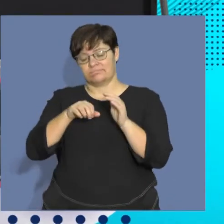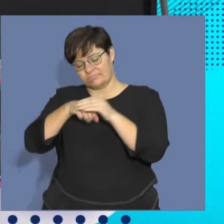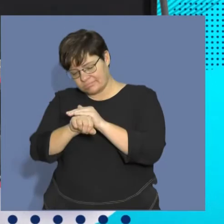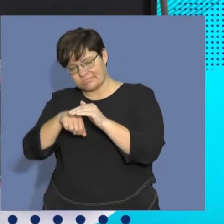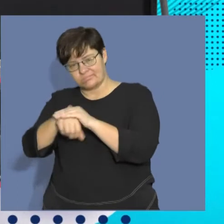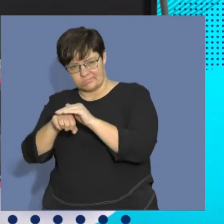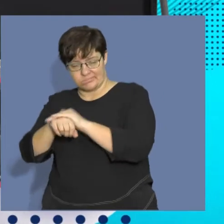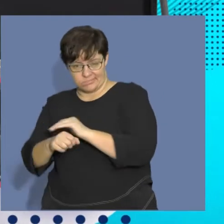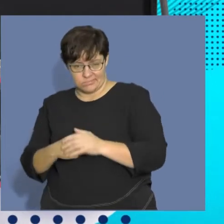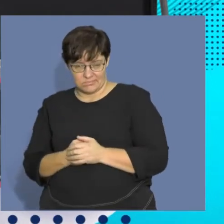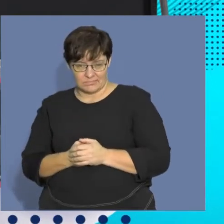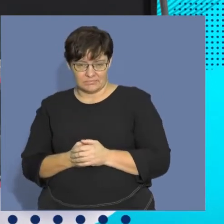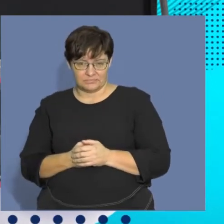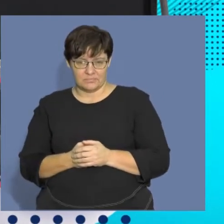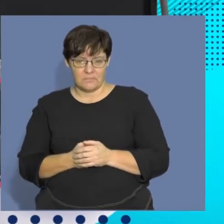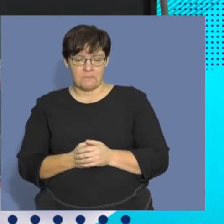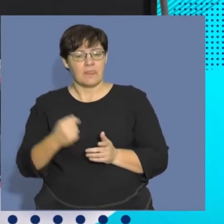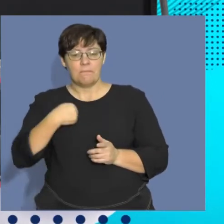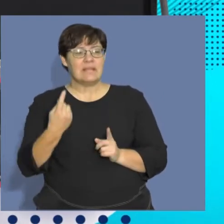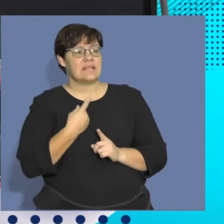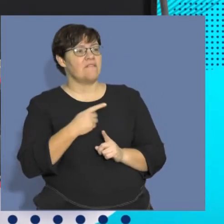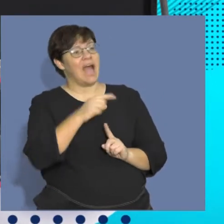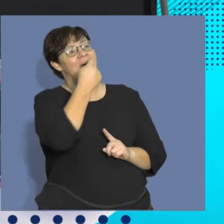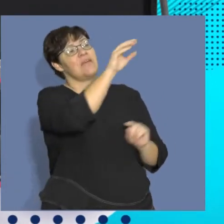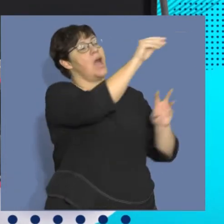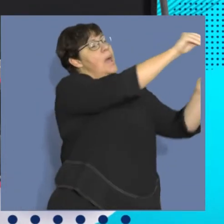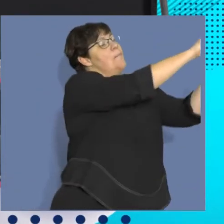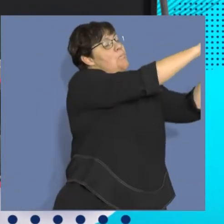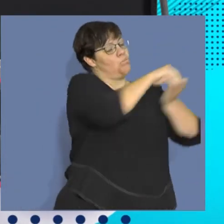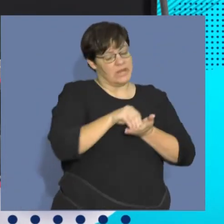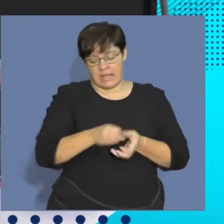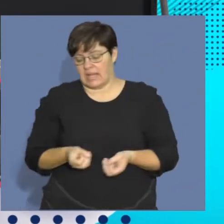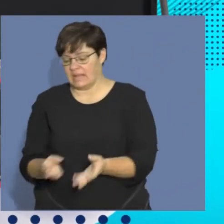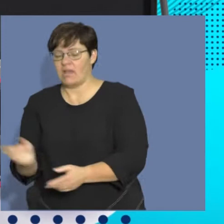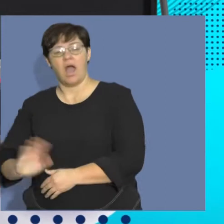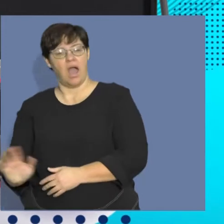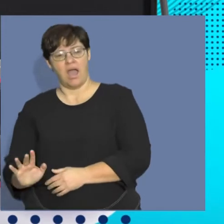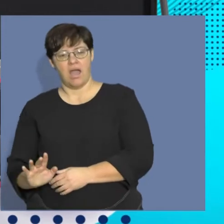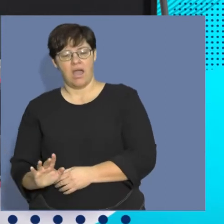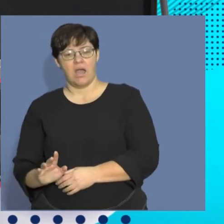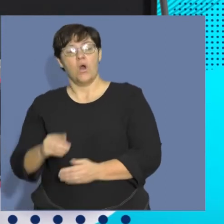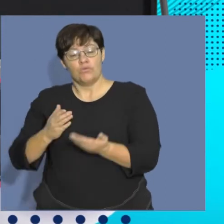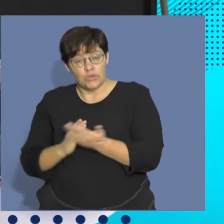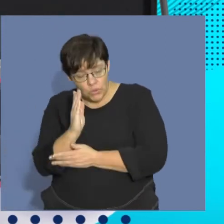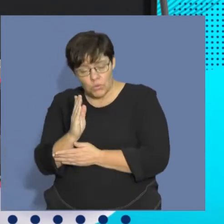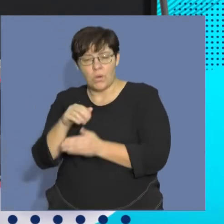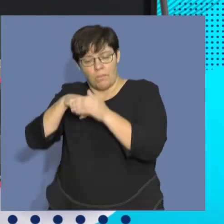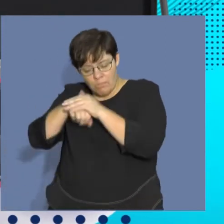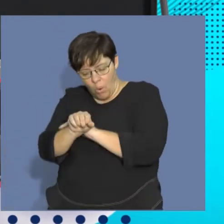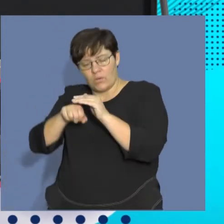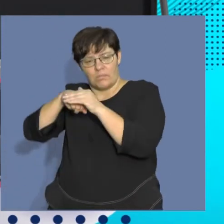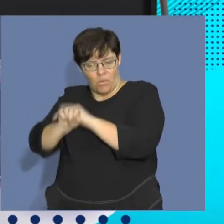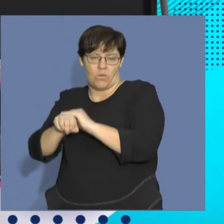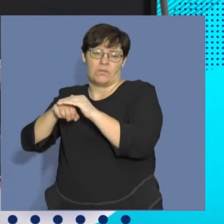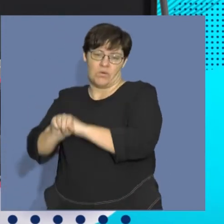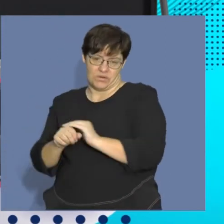reproduction. So it must be adding to the population size, and